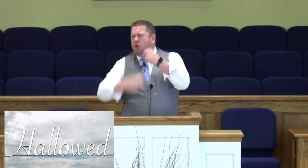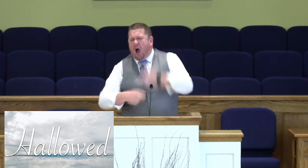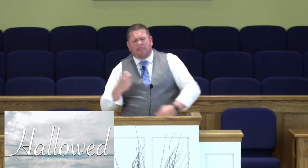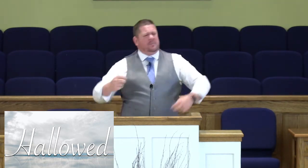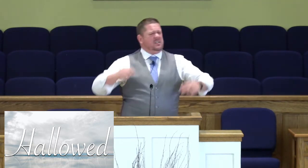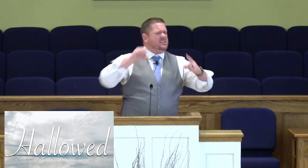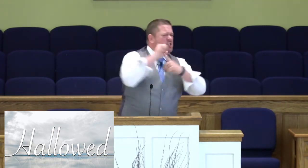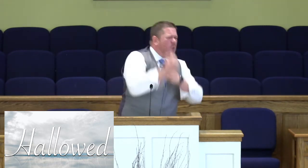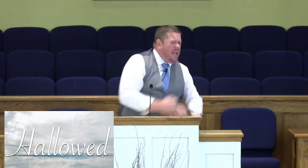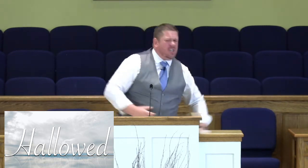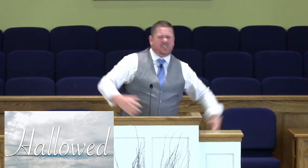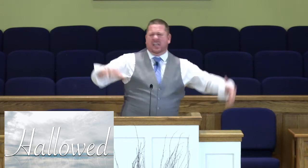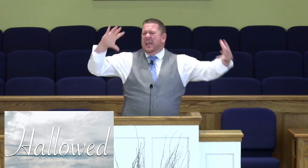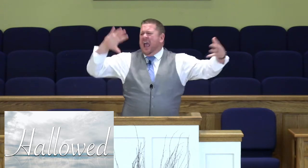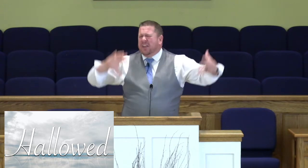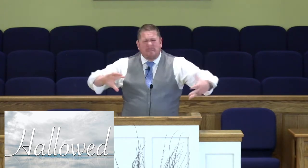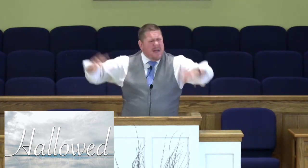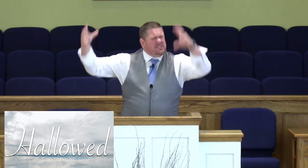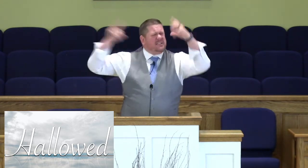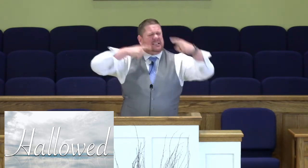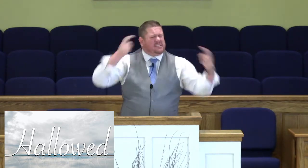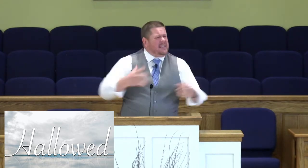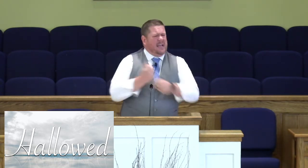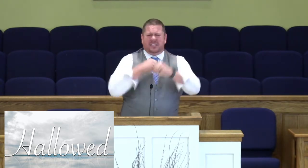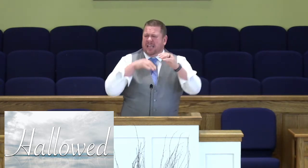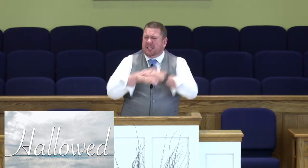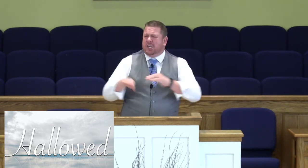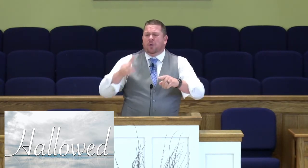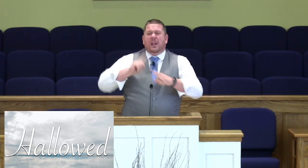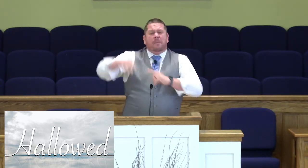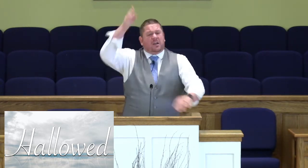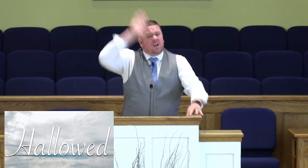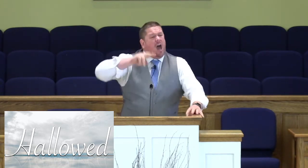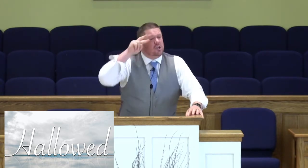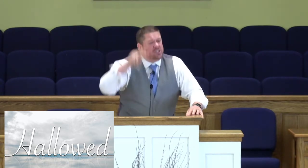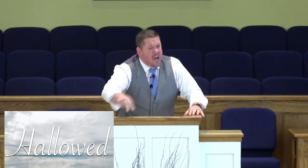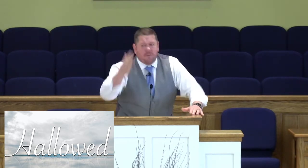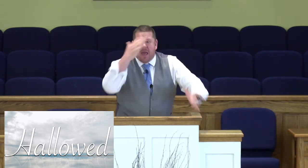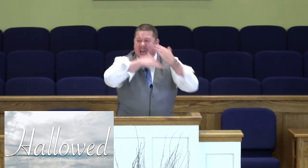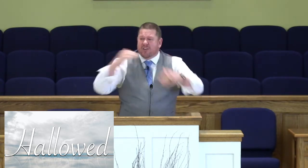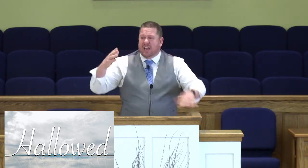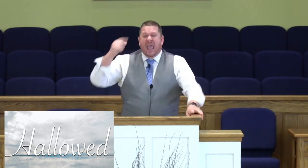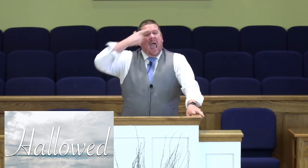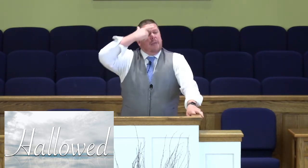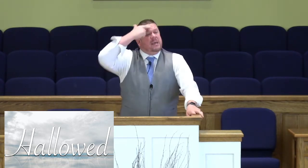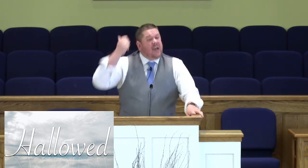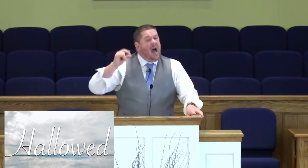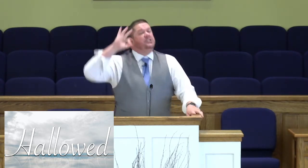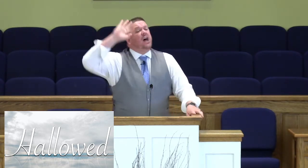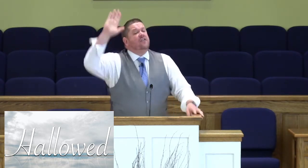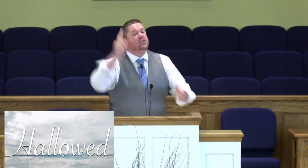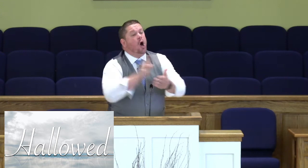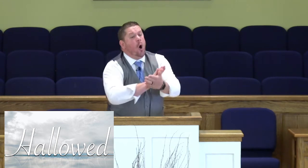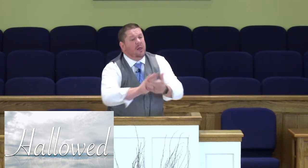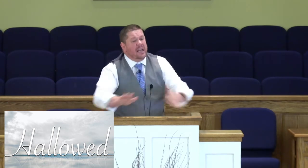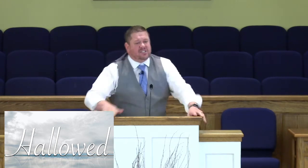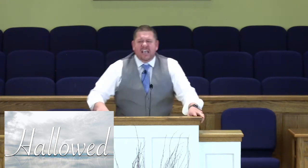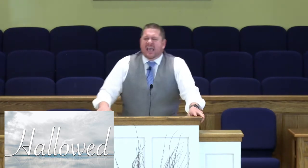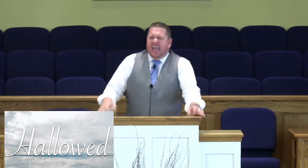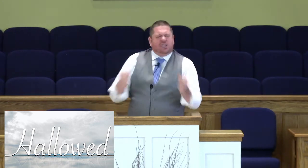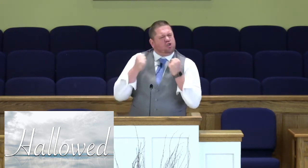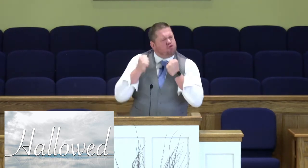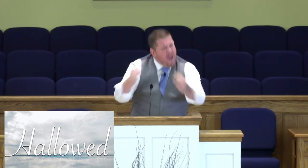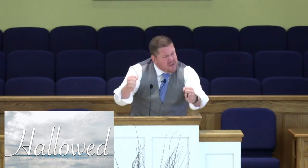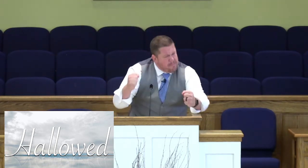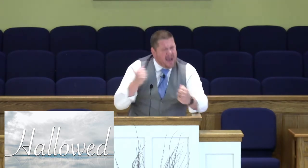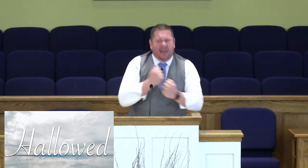with problems and situations and the messes that sin gets us into. But God looks down from heaven, and because of His holiness,